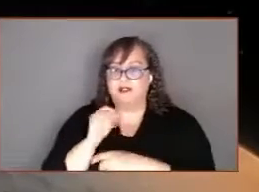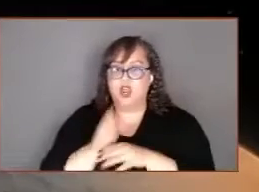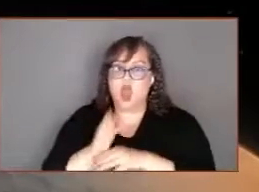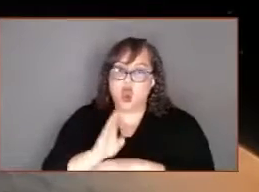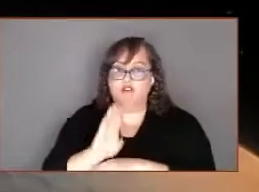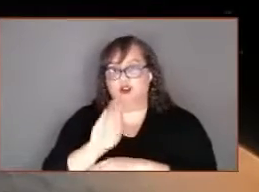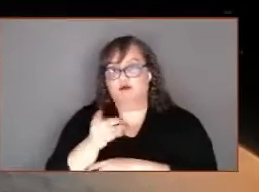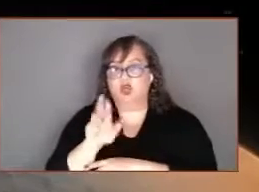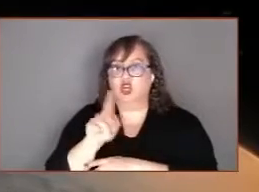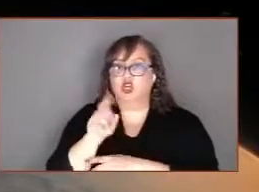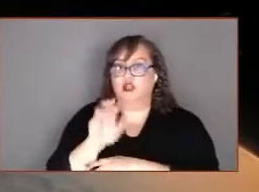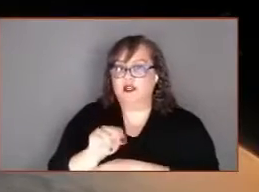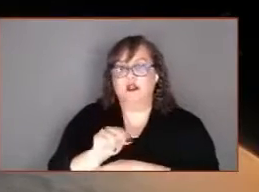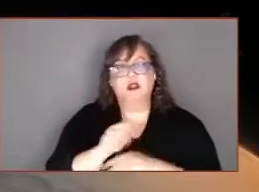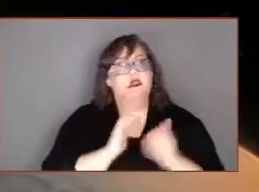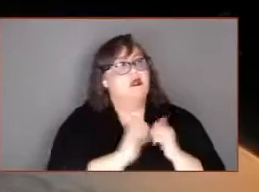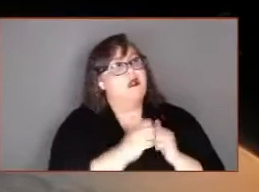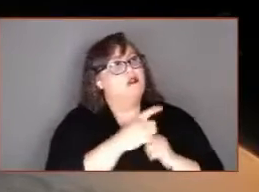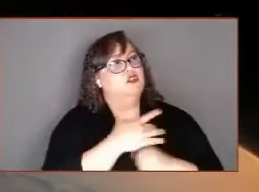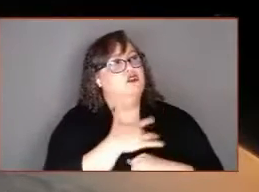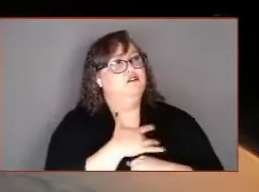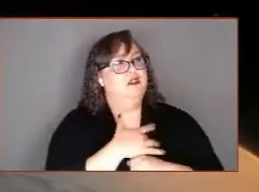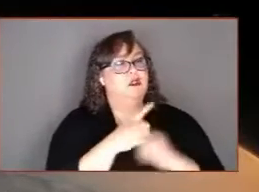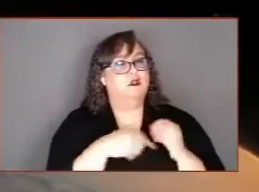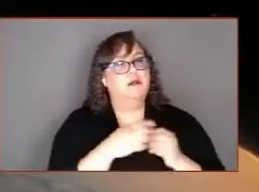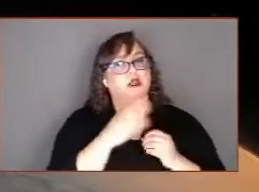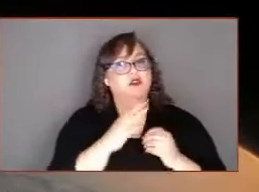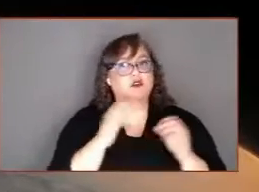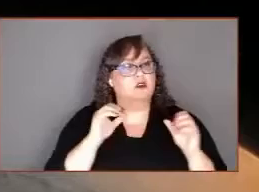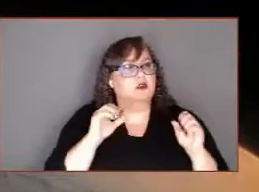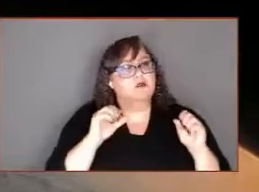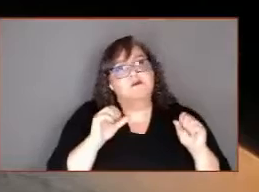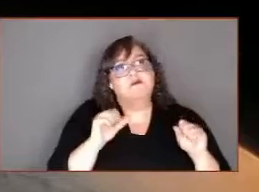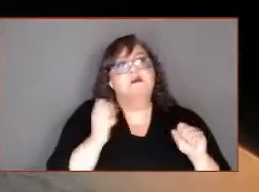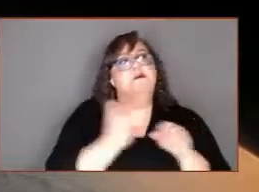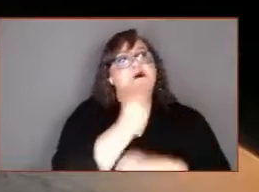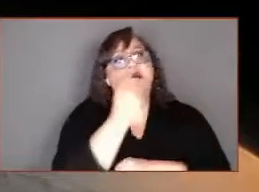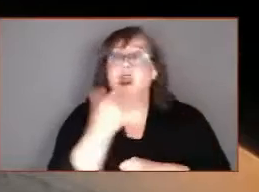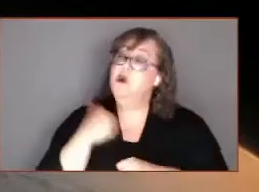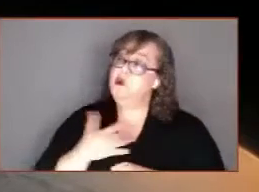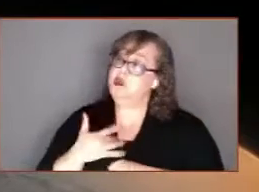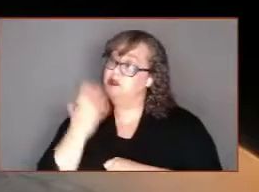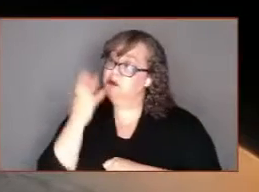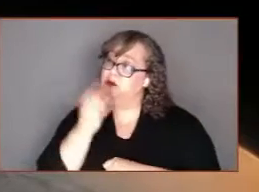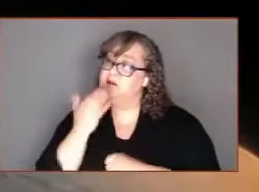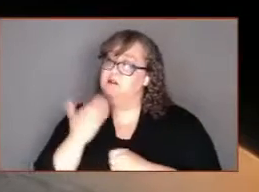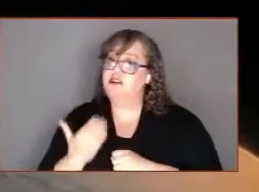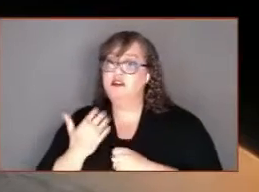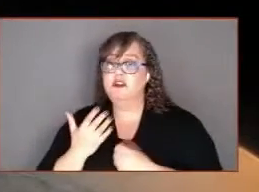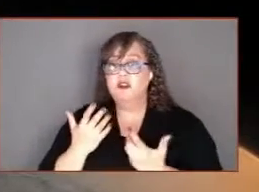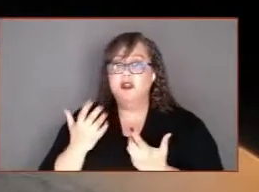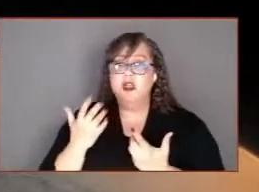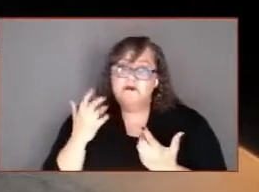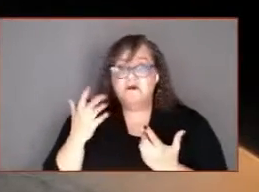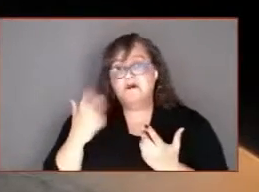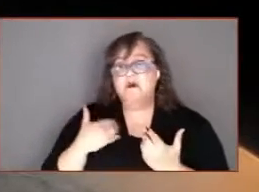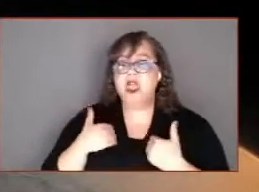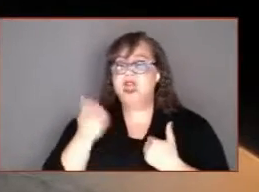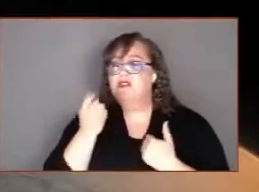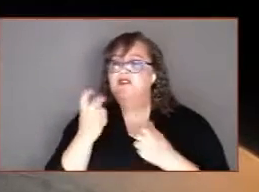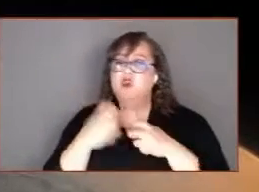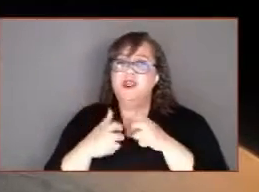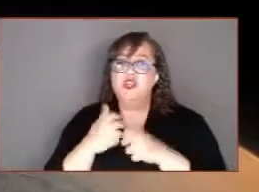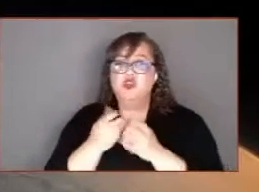winning? We feel pretty good. We have a few more issues to work out, but once we get going, I think we'll go strong. Cool.